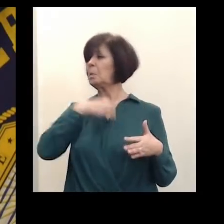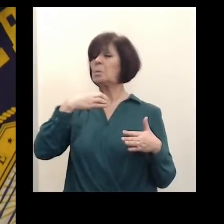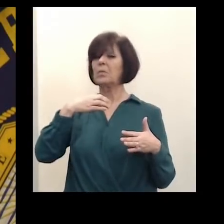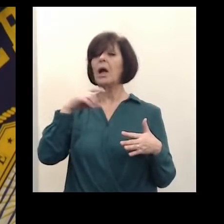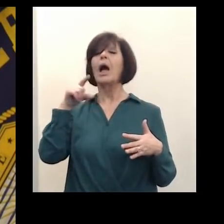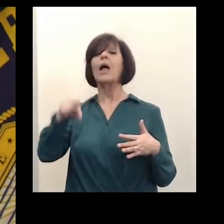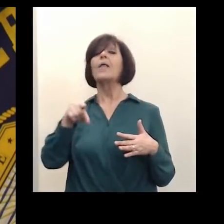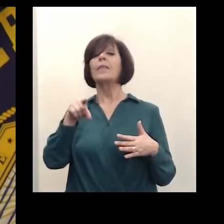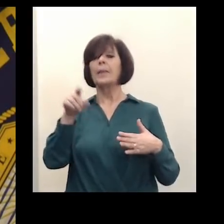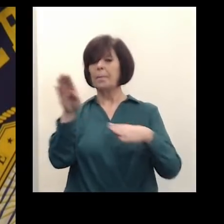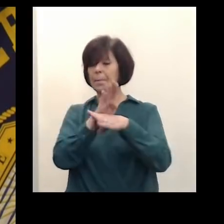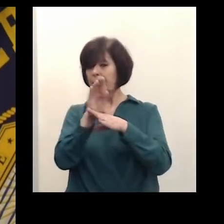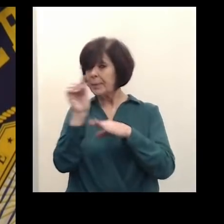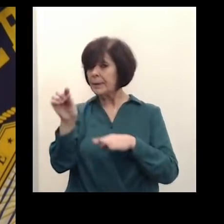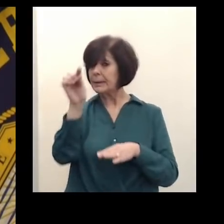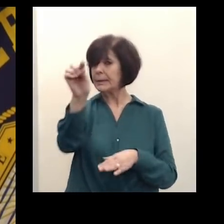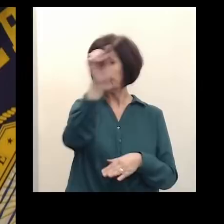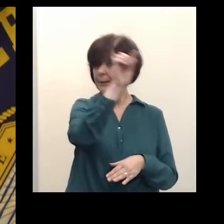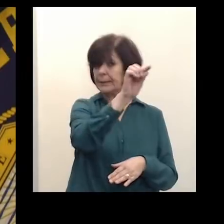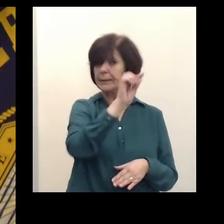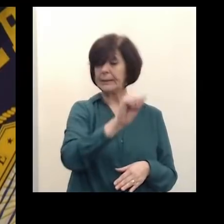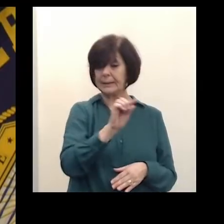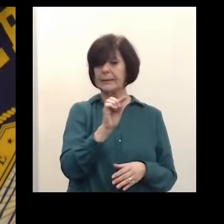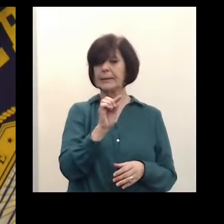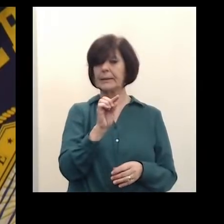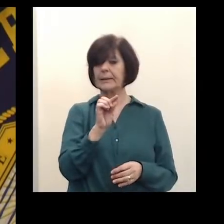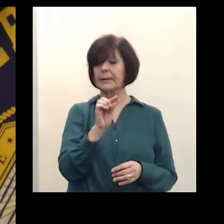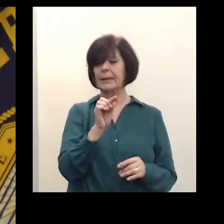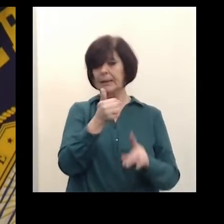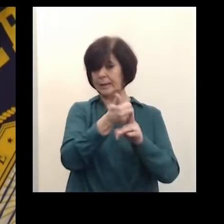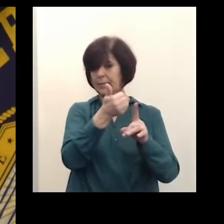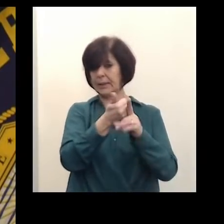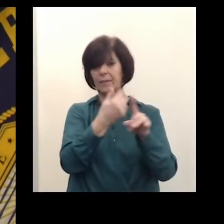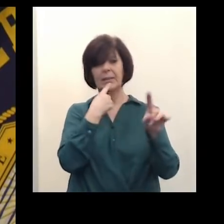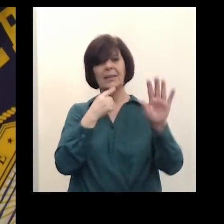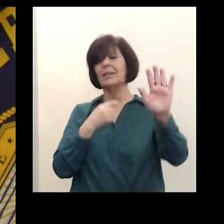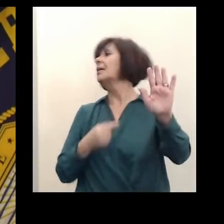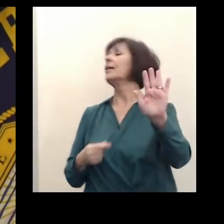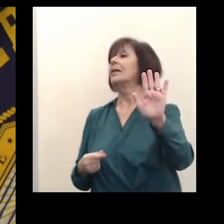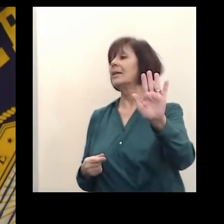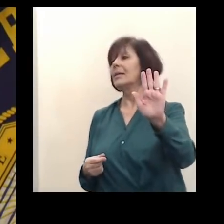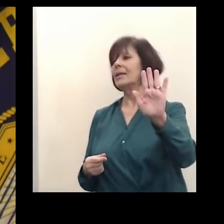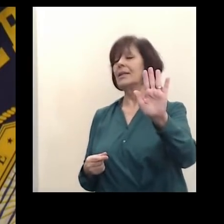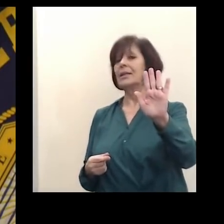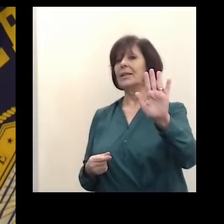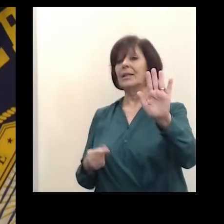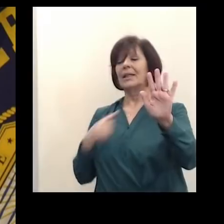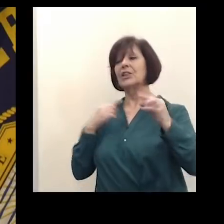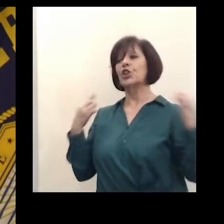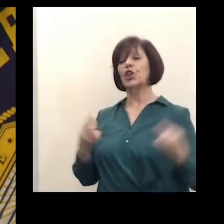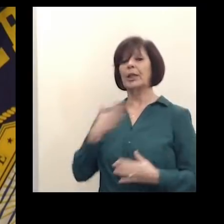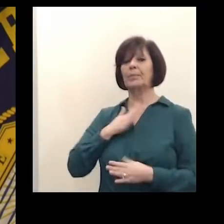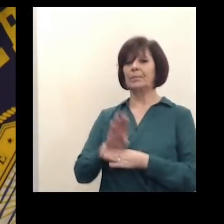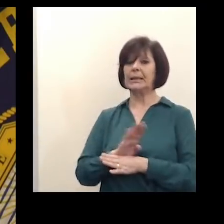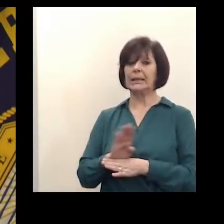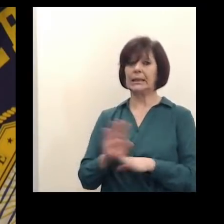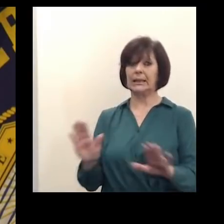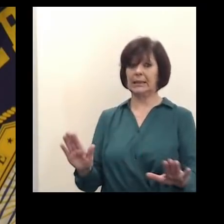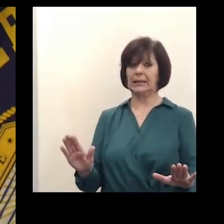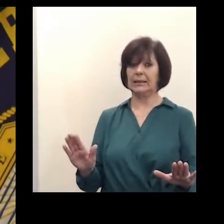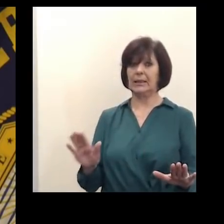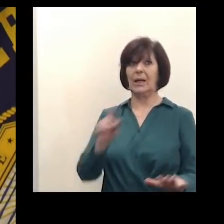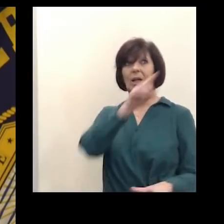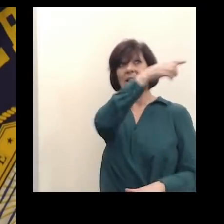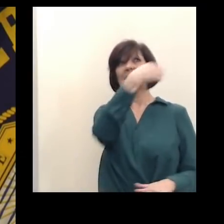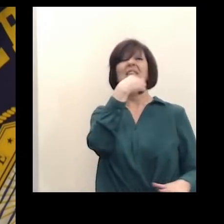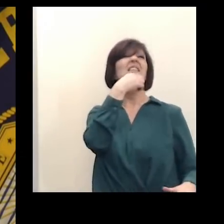mask requirement should be in effect, the businesses have come out and said that's actually hurting their business by their elected officials saying that,